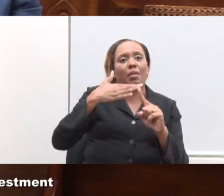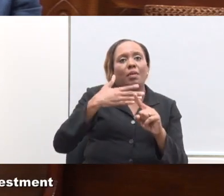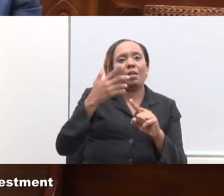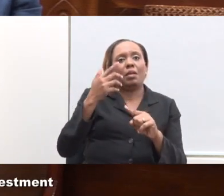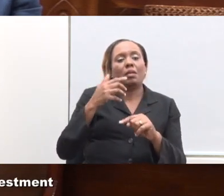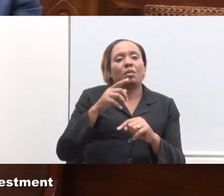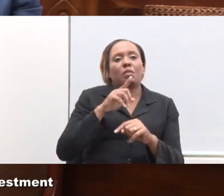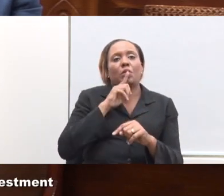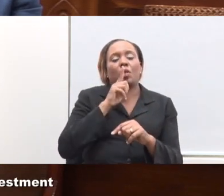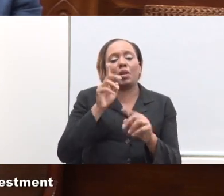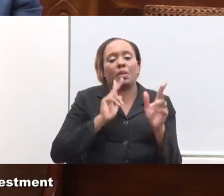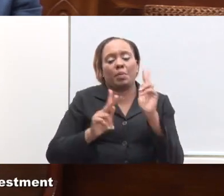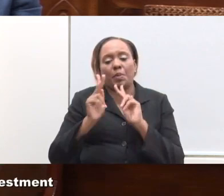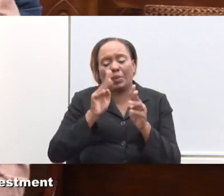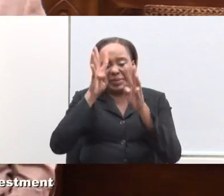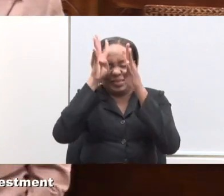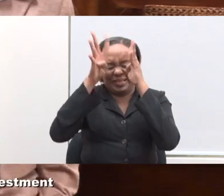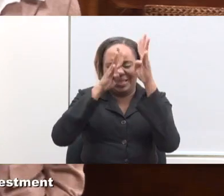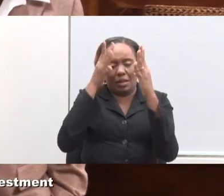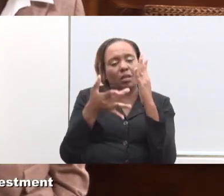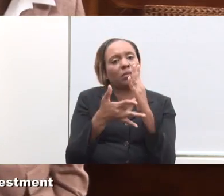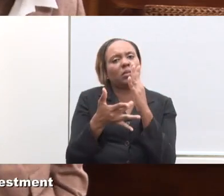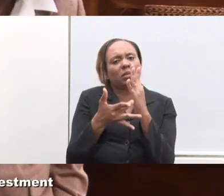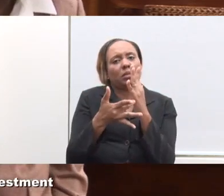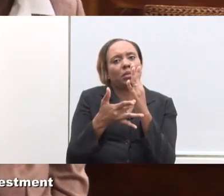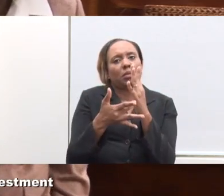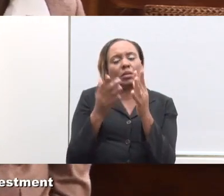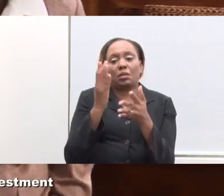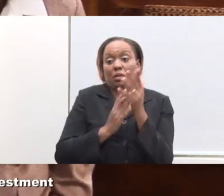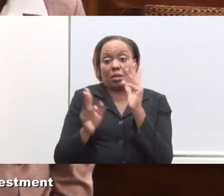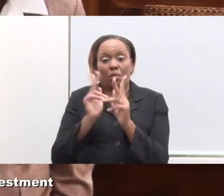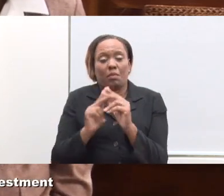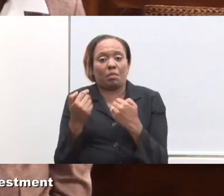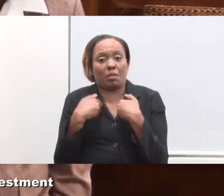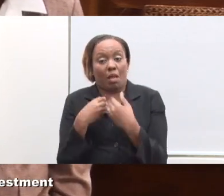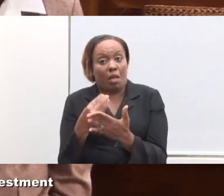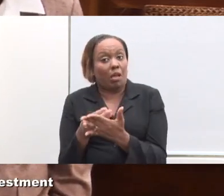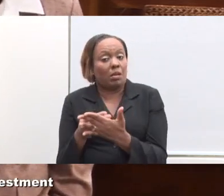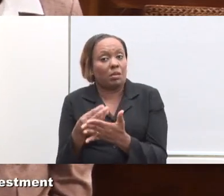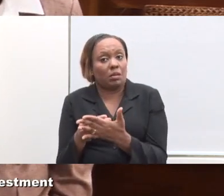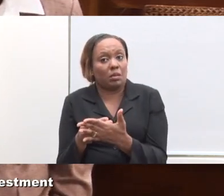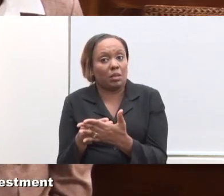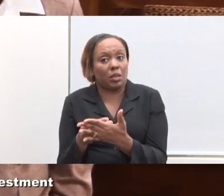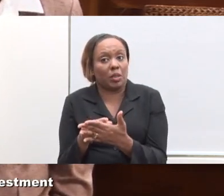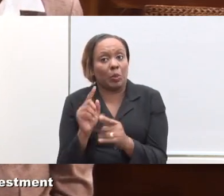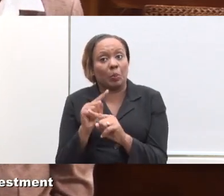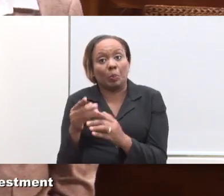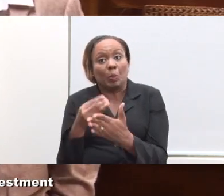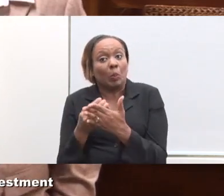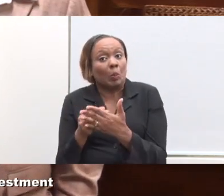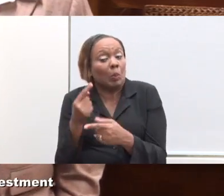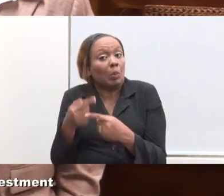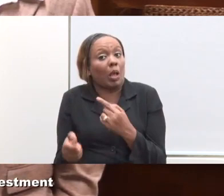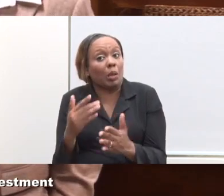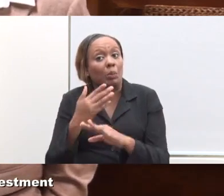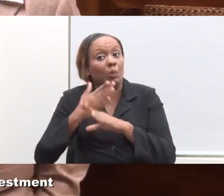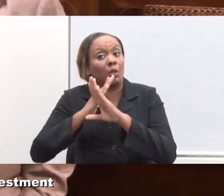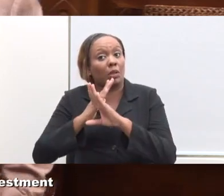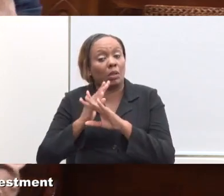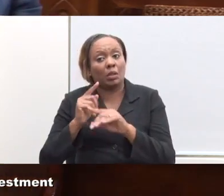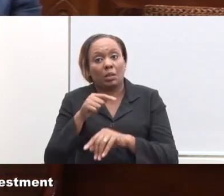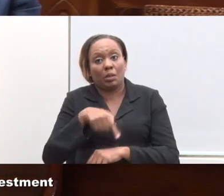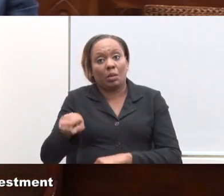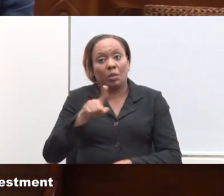capital. Because there are a lot of people in this country who may still have capital, but capital can't protect you in the long run from people